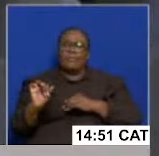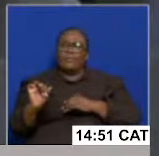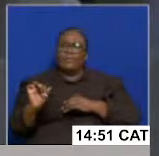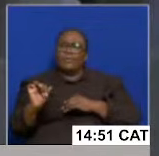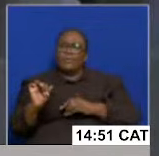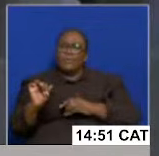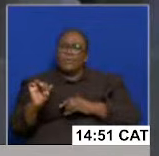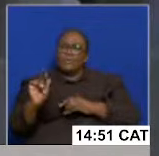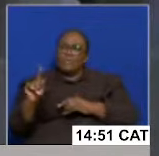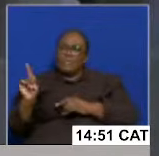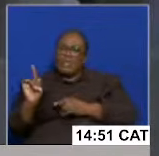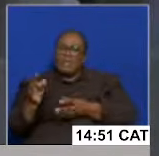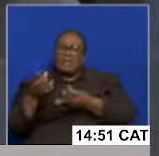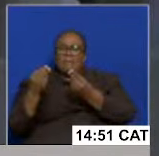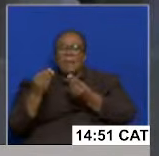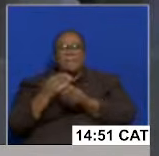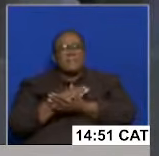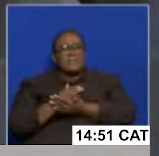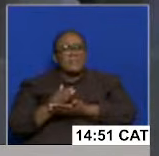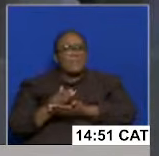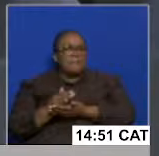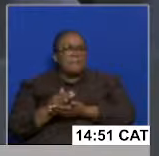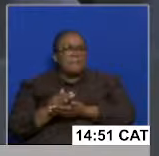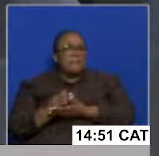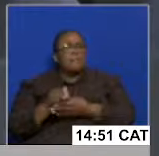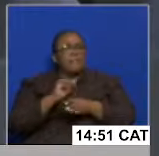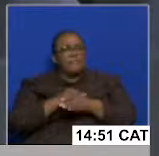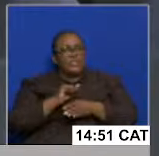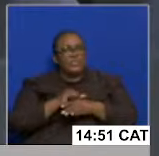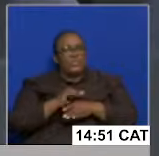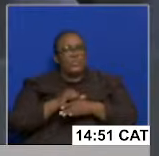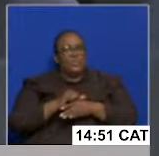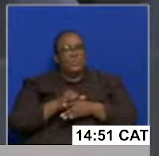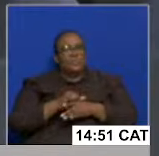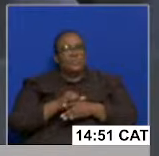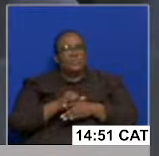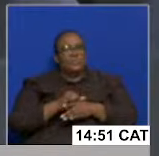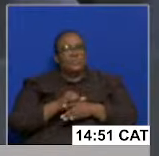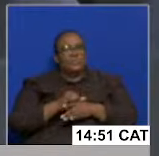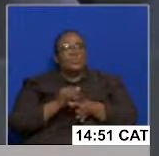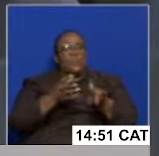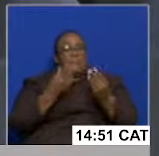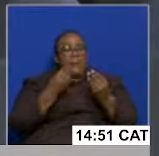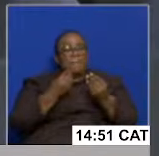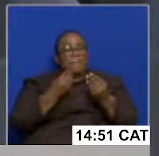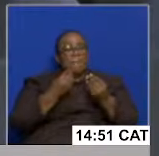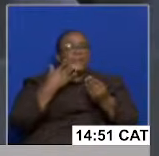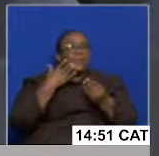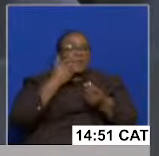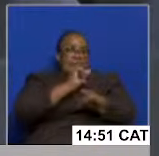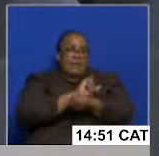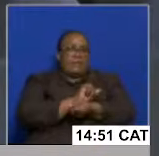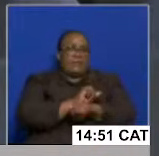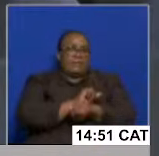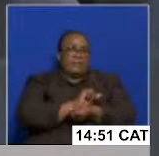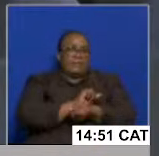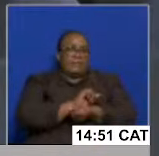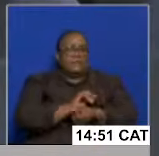of the stones in their possession when the arrest took place. Yes. And then did So